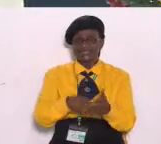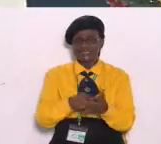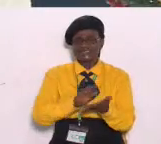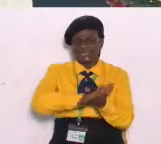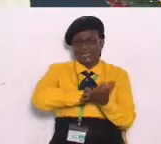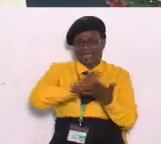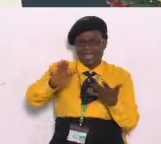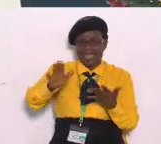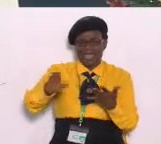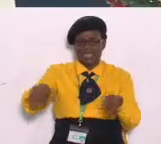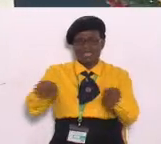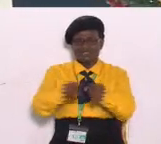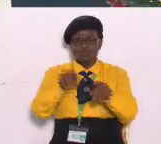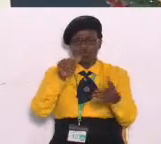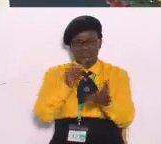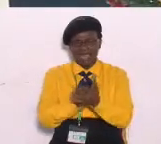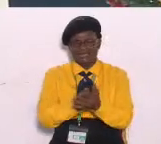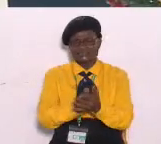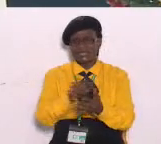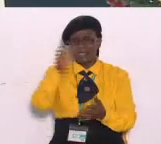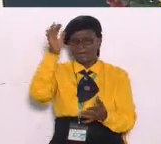so that by the time we finish,